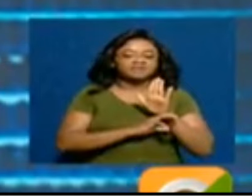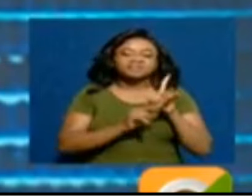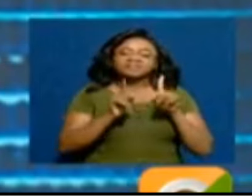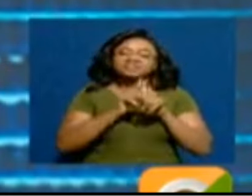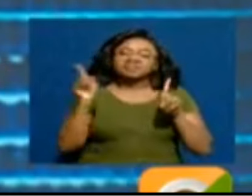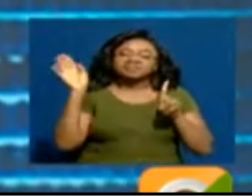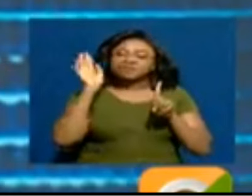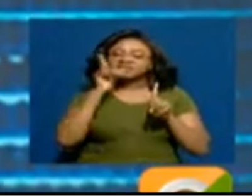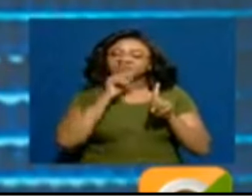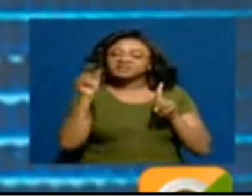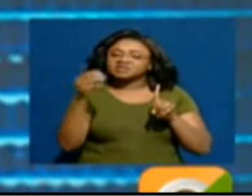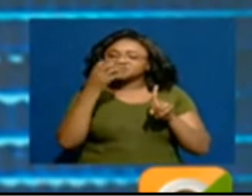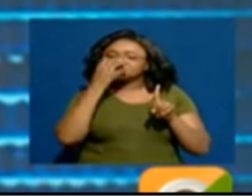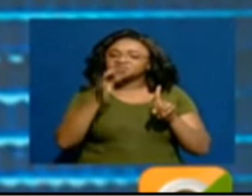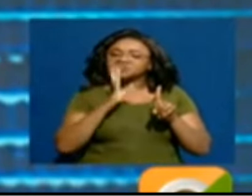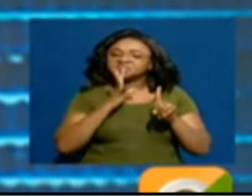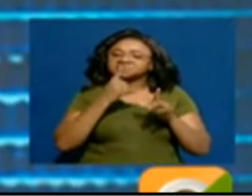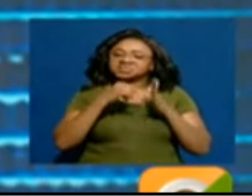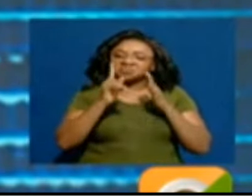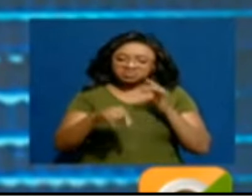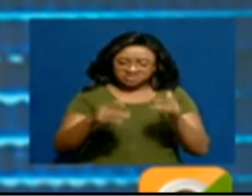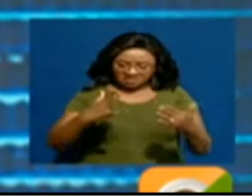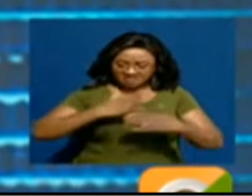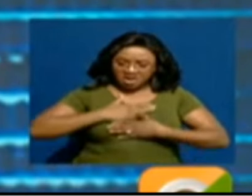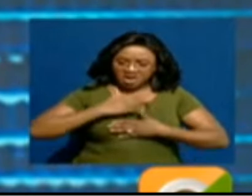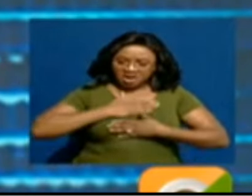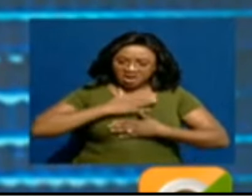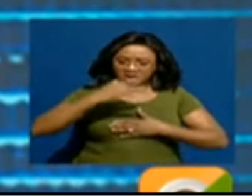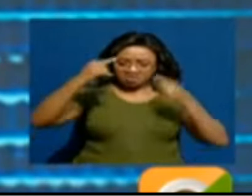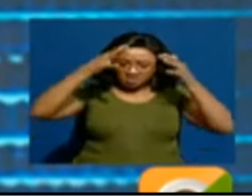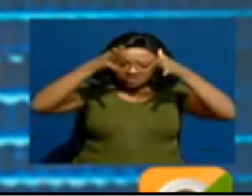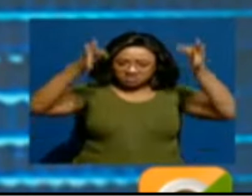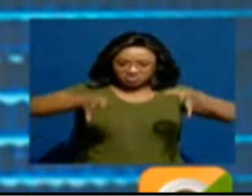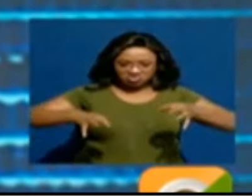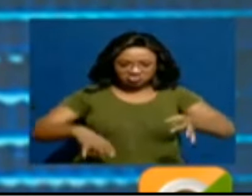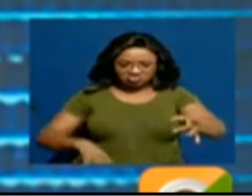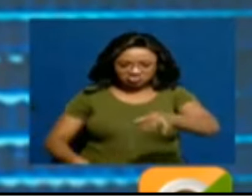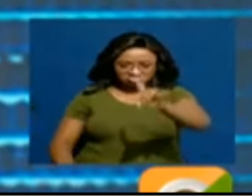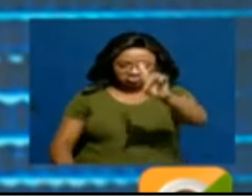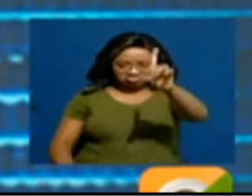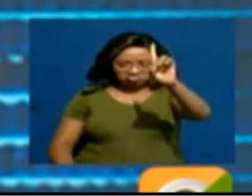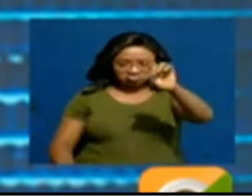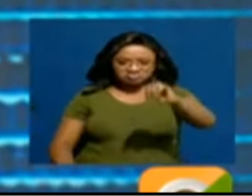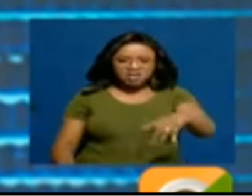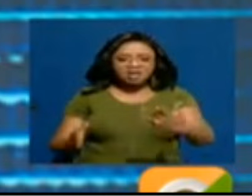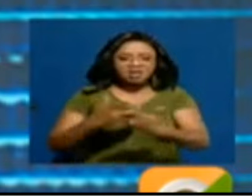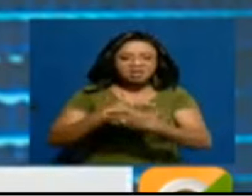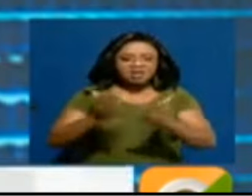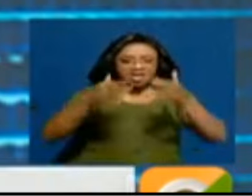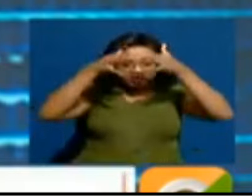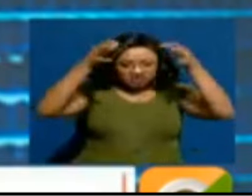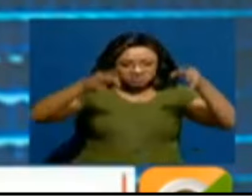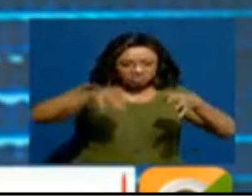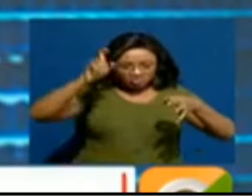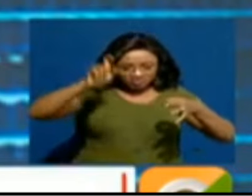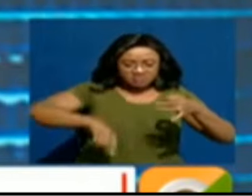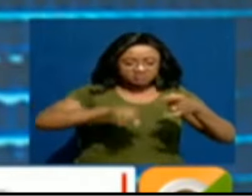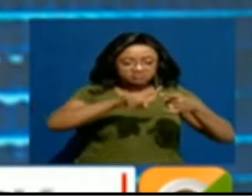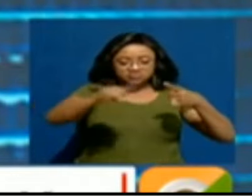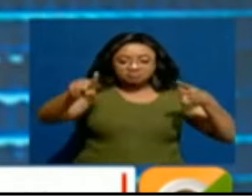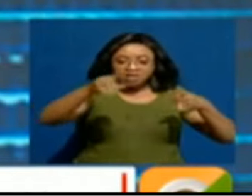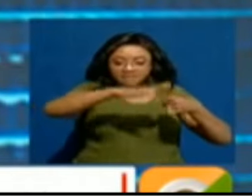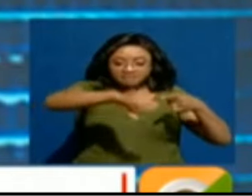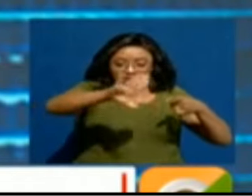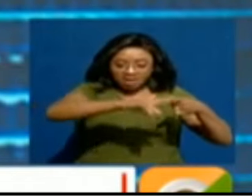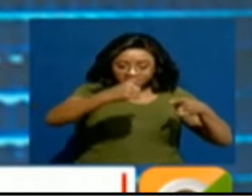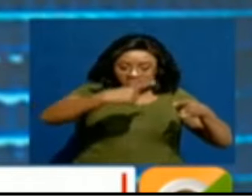in Washington it is his decision. It is not. Any decision to deploy must be approved by parliament, must